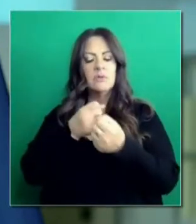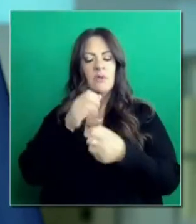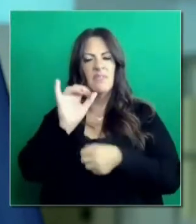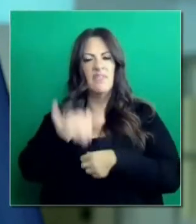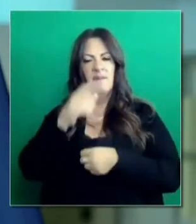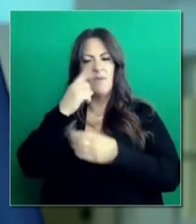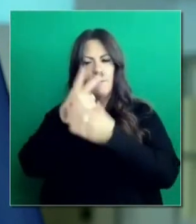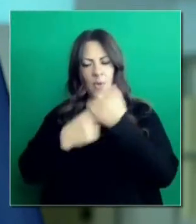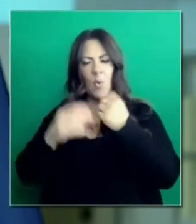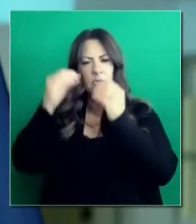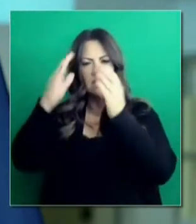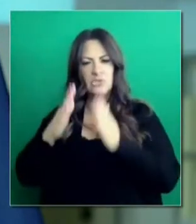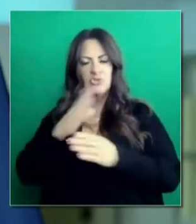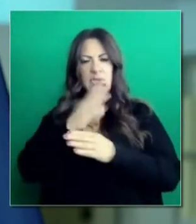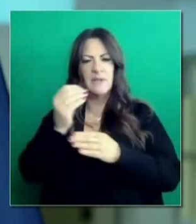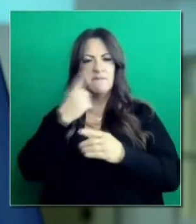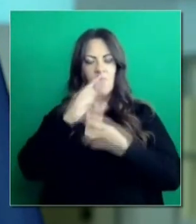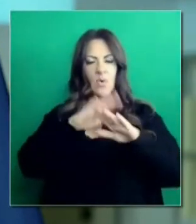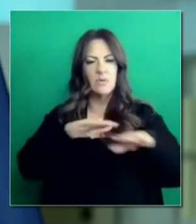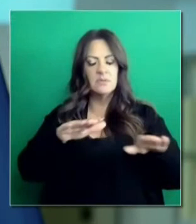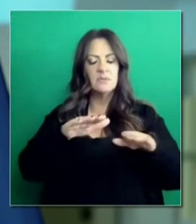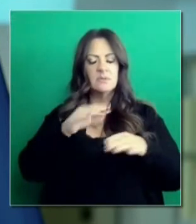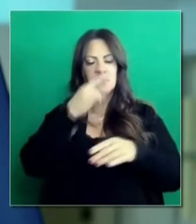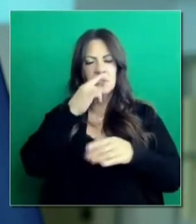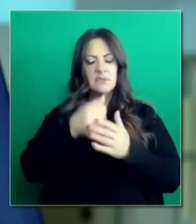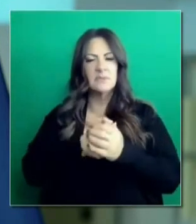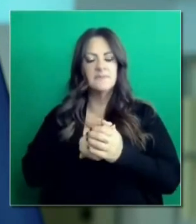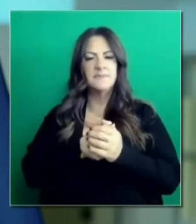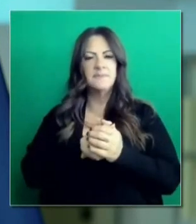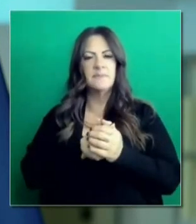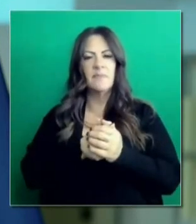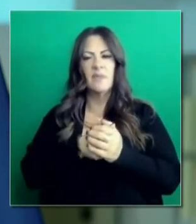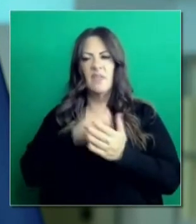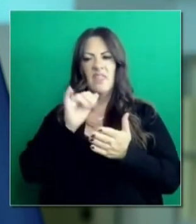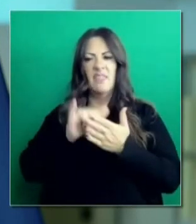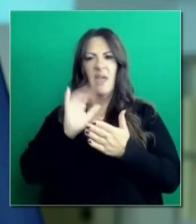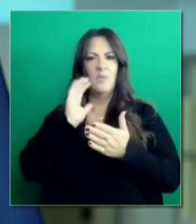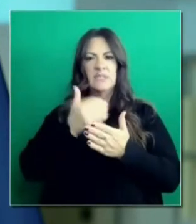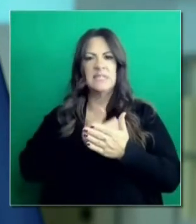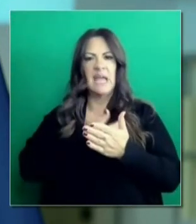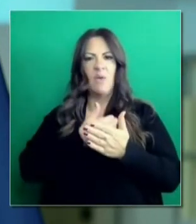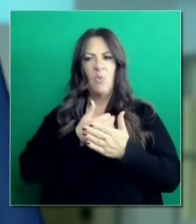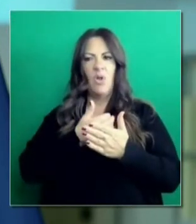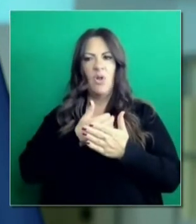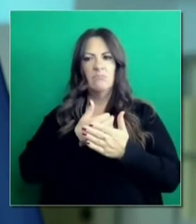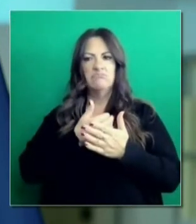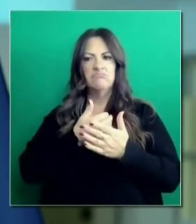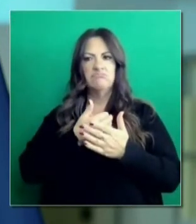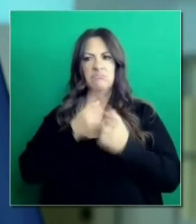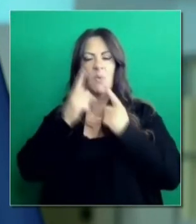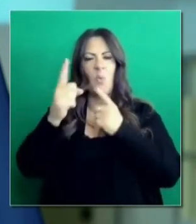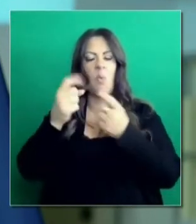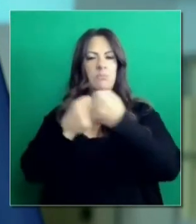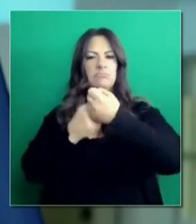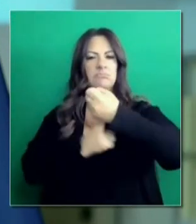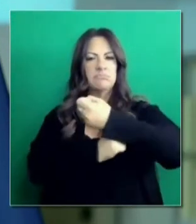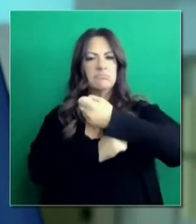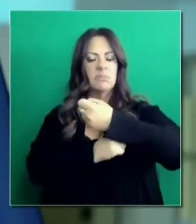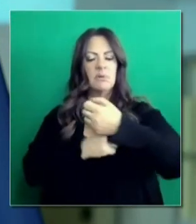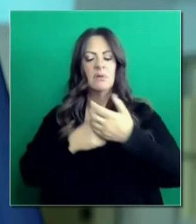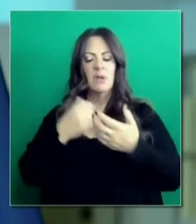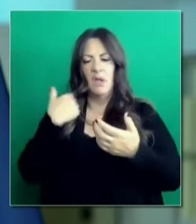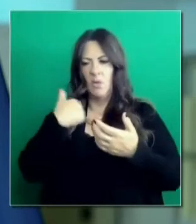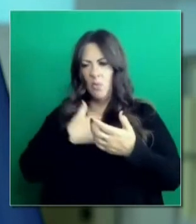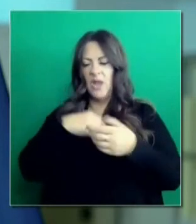that you're referring to. So with all of that as a predicate and foundation, we are in that deliberative process. I'm